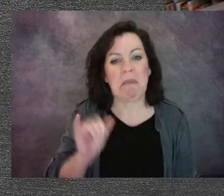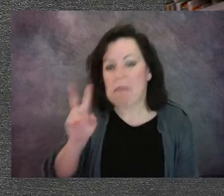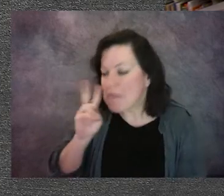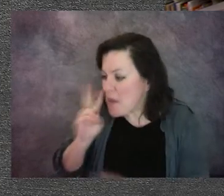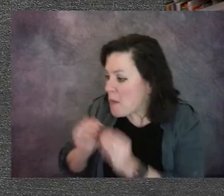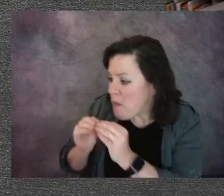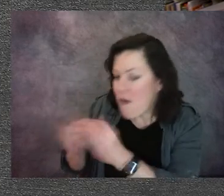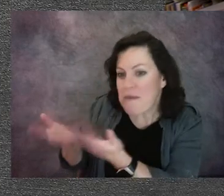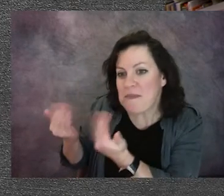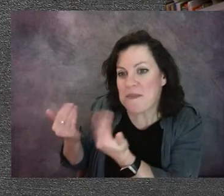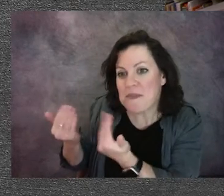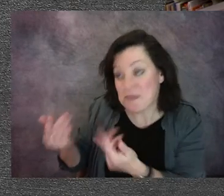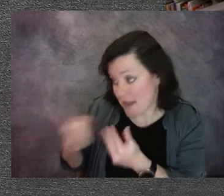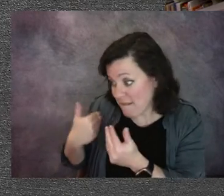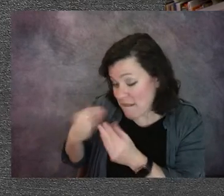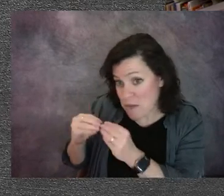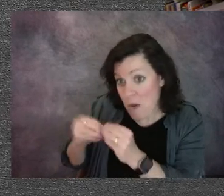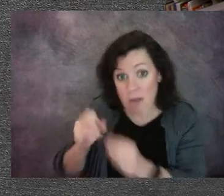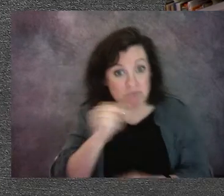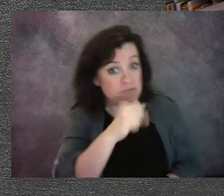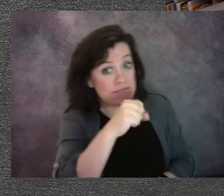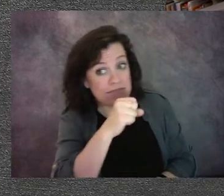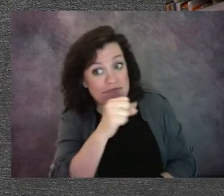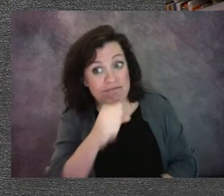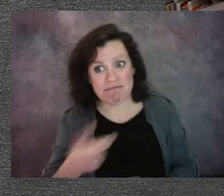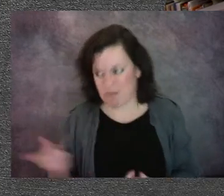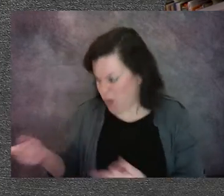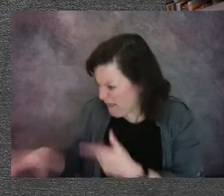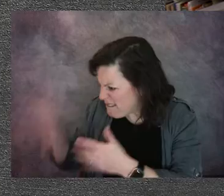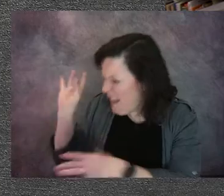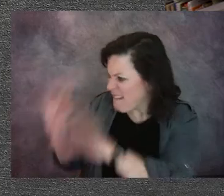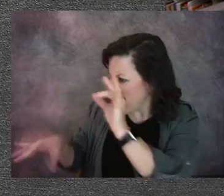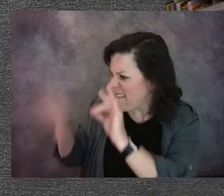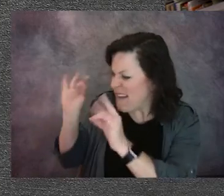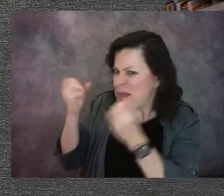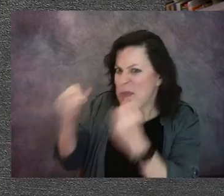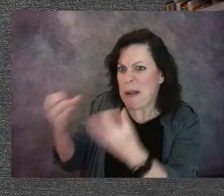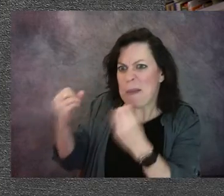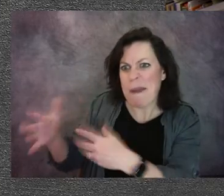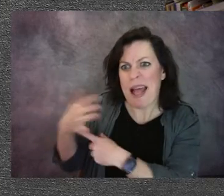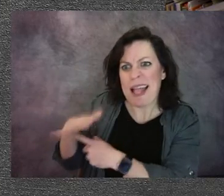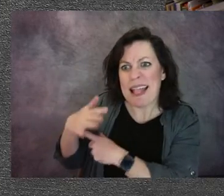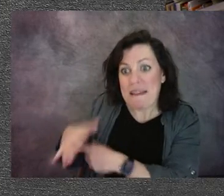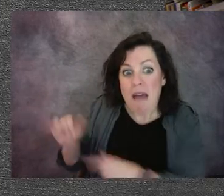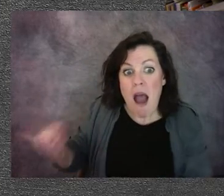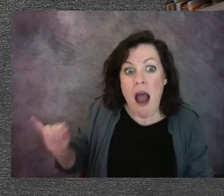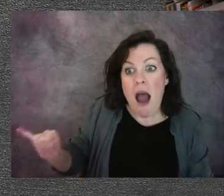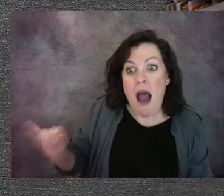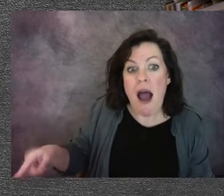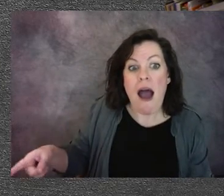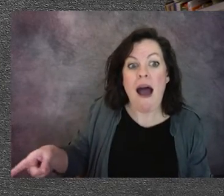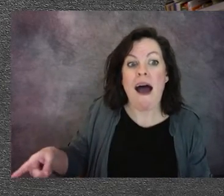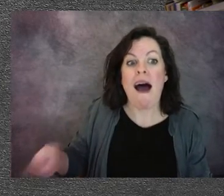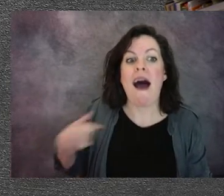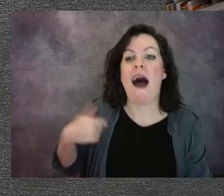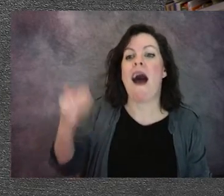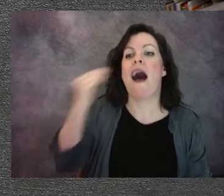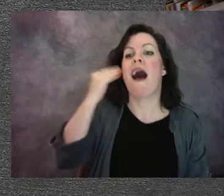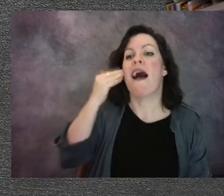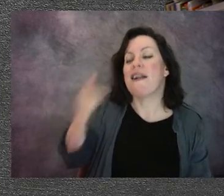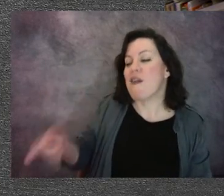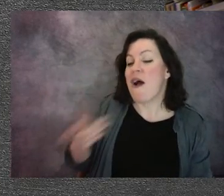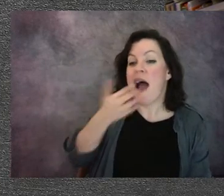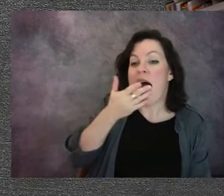Yeah, do you see that? What else? Do you have more in there? Uh-huh. You do? You found a lot of leaves. Oh, wait a second. These are the leaves I